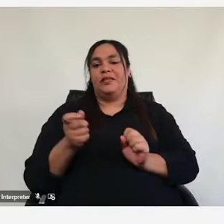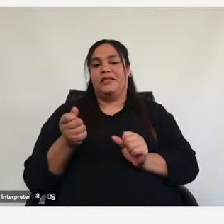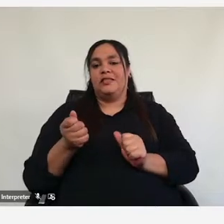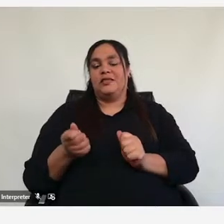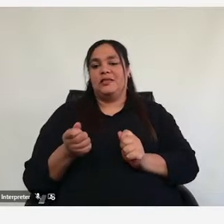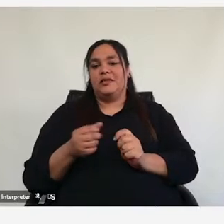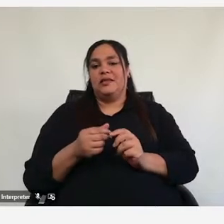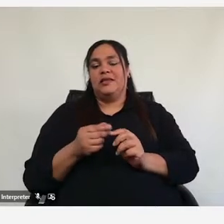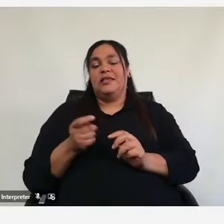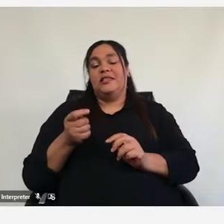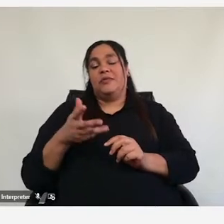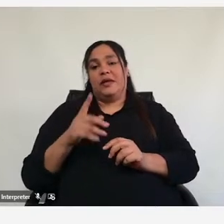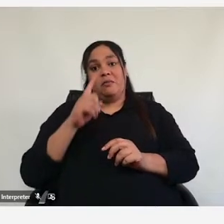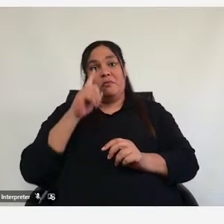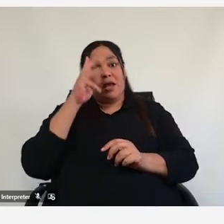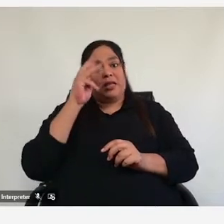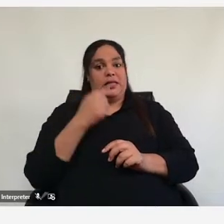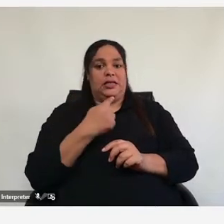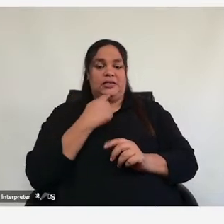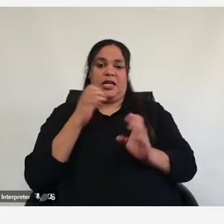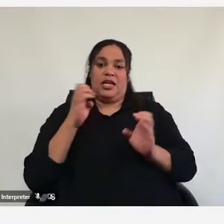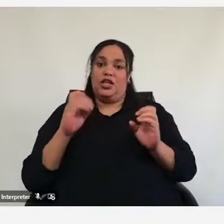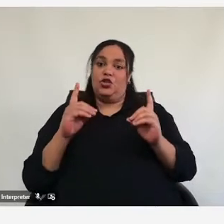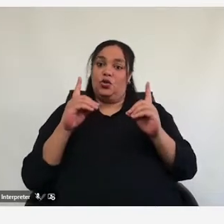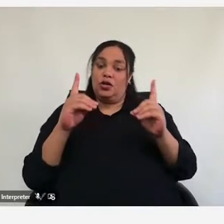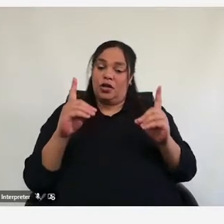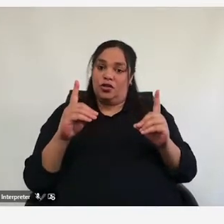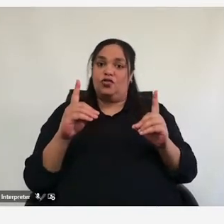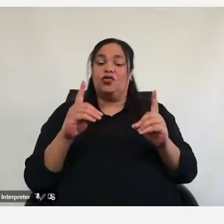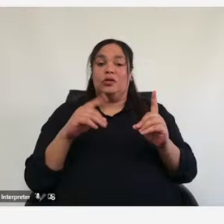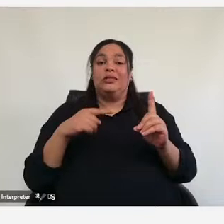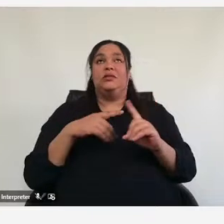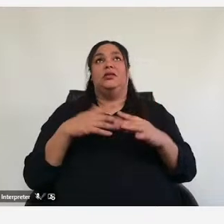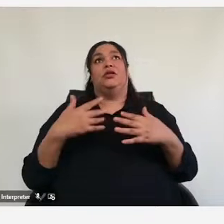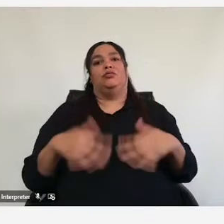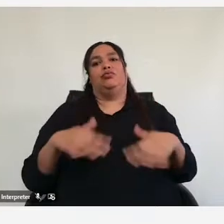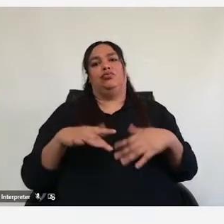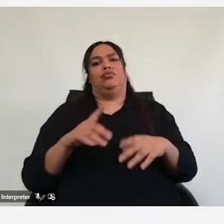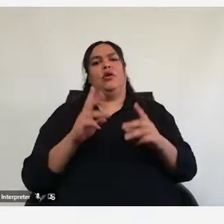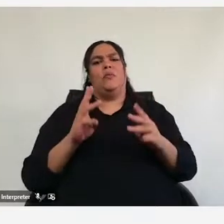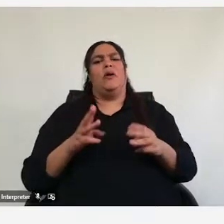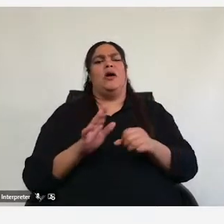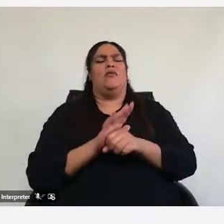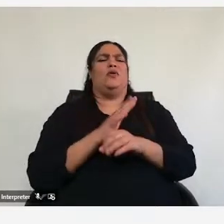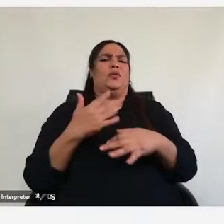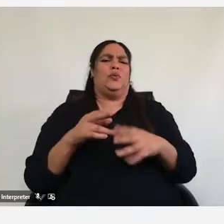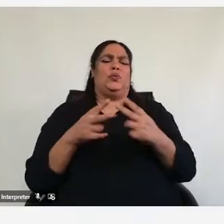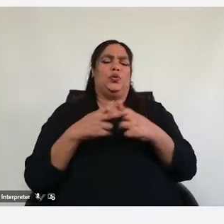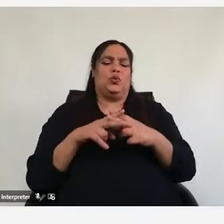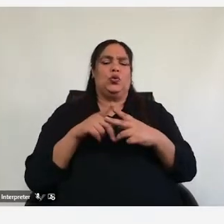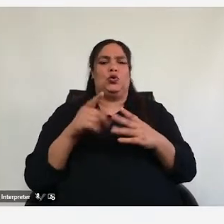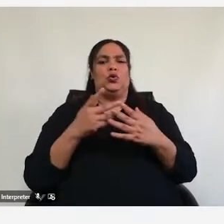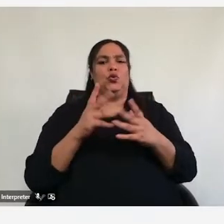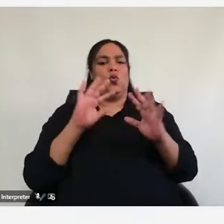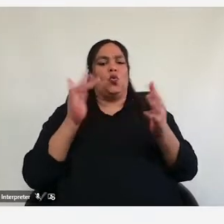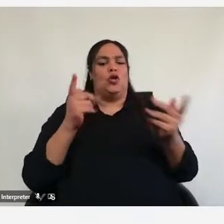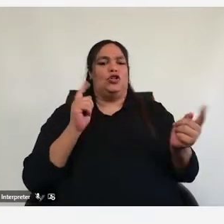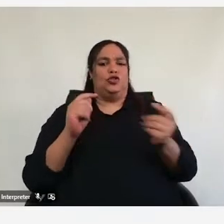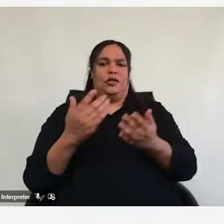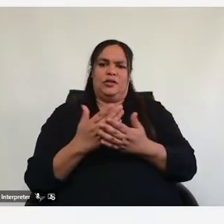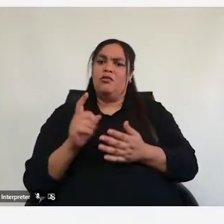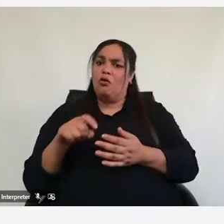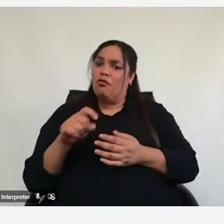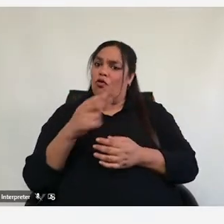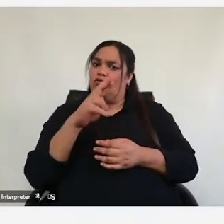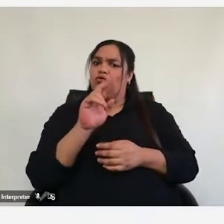Nelson Mandela said, education is the most powerful weapon with which you can change the world. And of course,